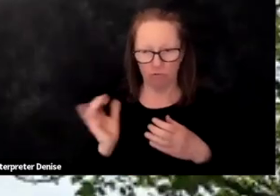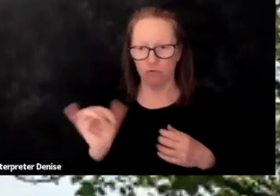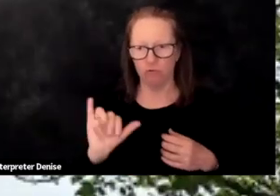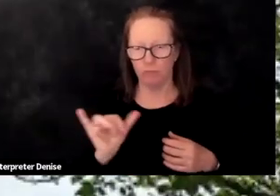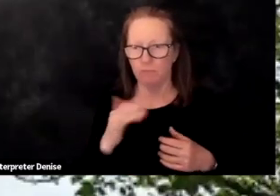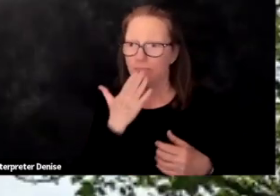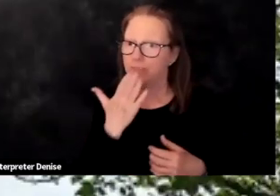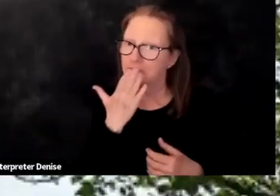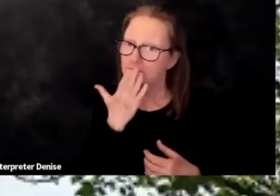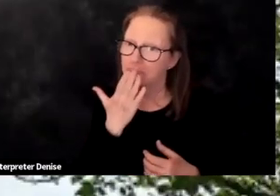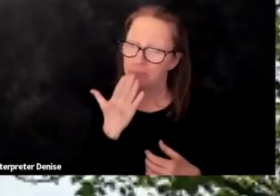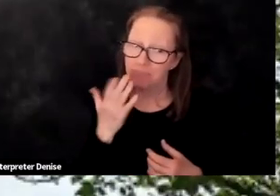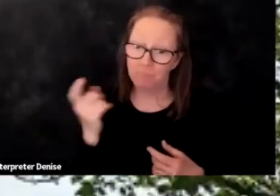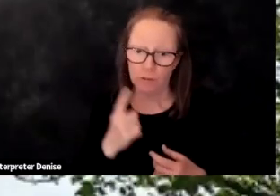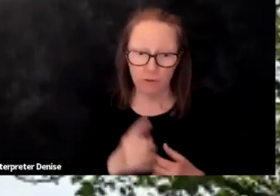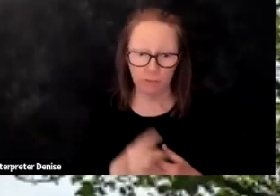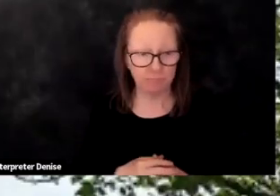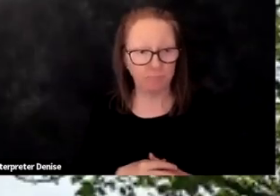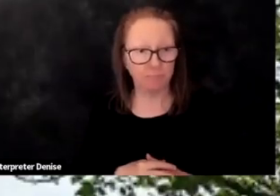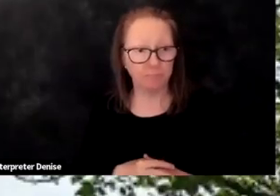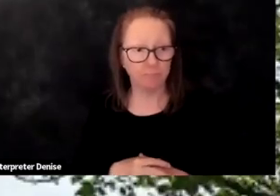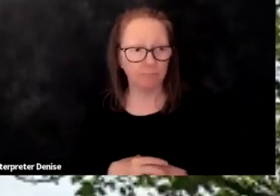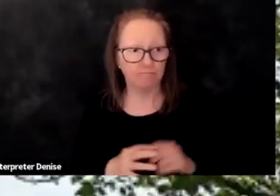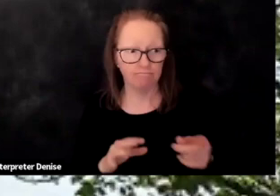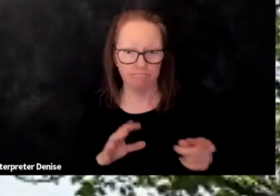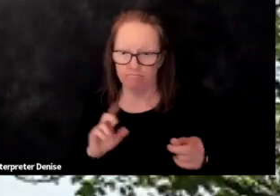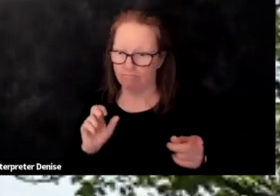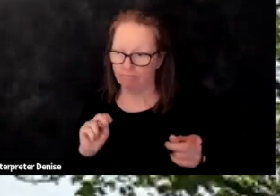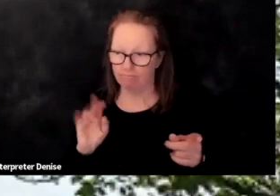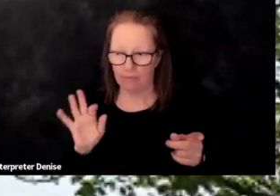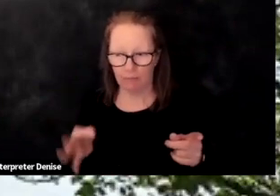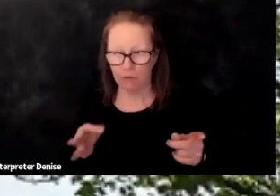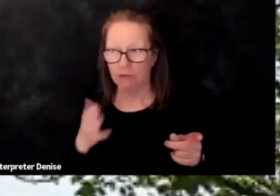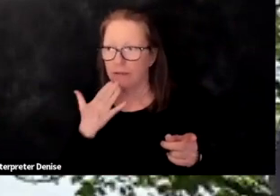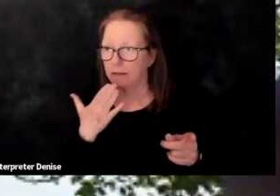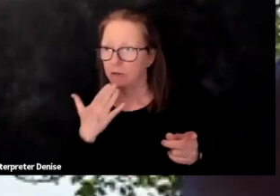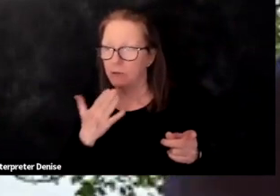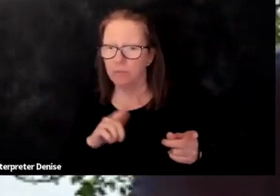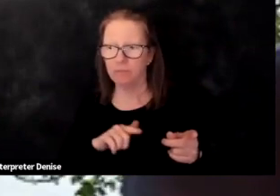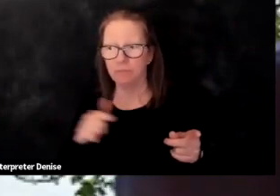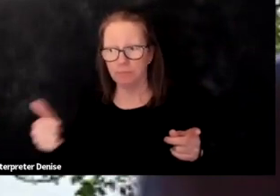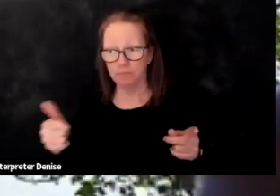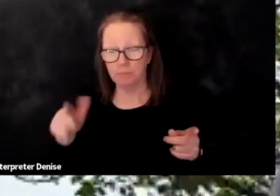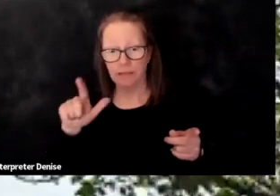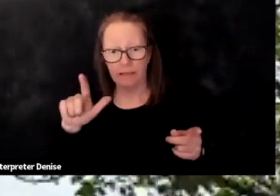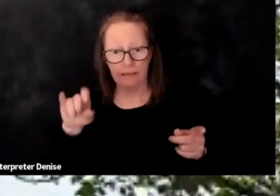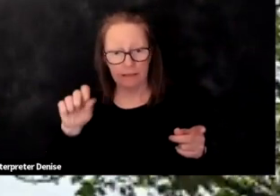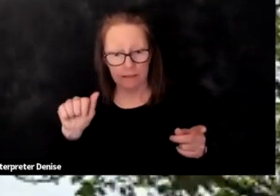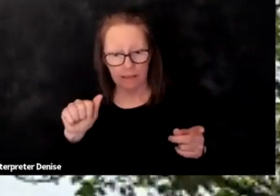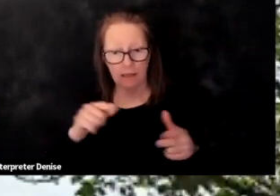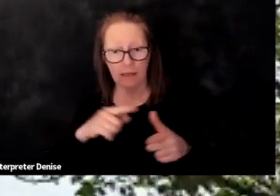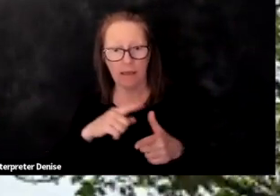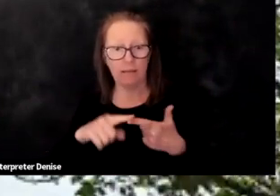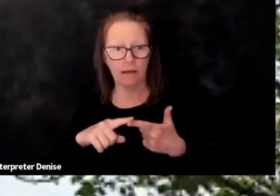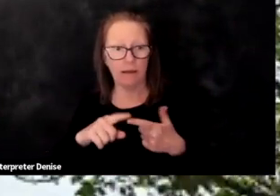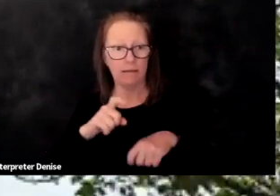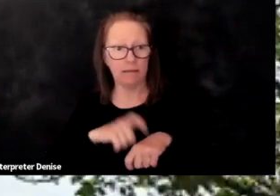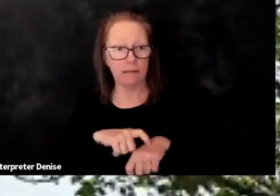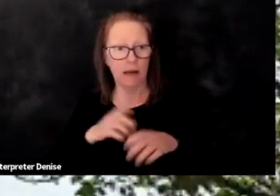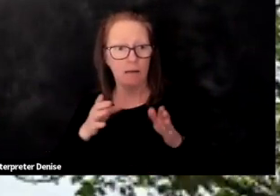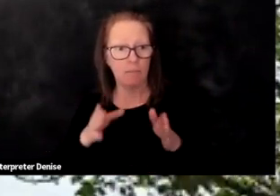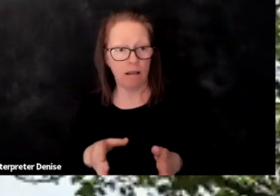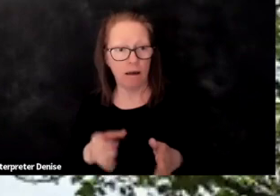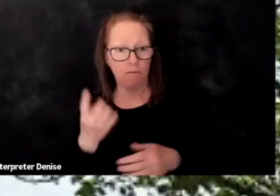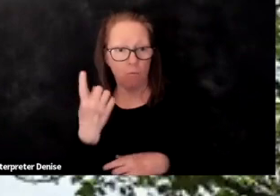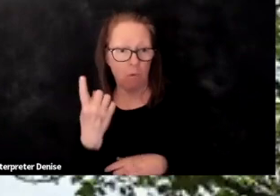Absolutely. Thanks again, Louis, for the great questions here. And I think we can go to Lisa, and then if we have a little time left, we can try to get another question